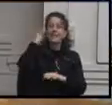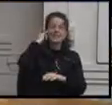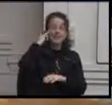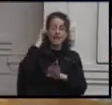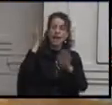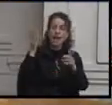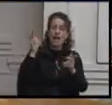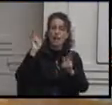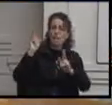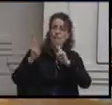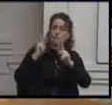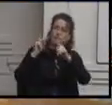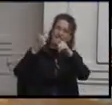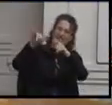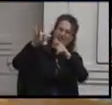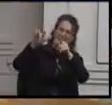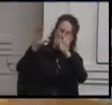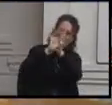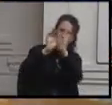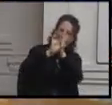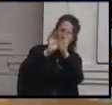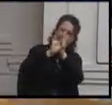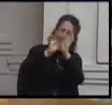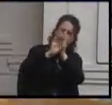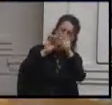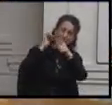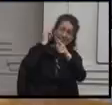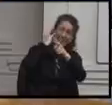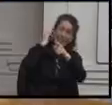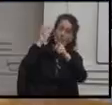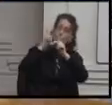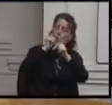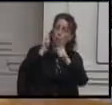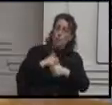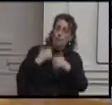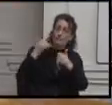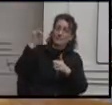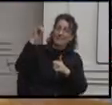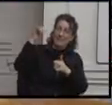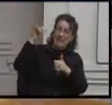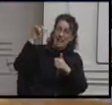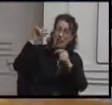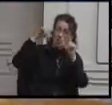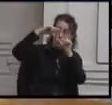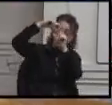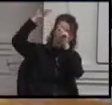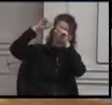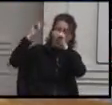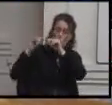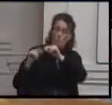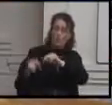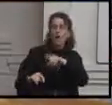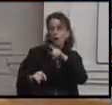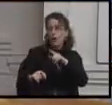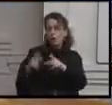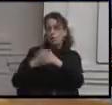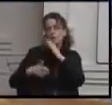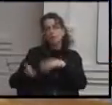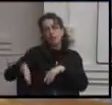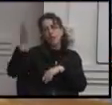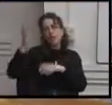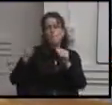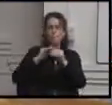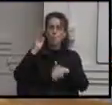wouldn't raise rates for any of the locations in red. Thank you, Patrick.